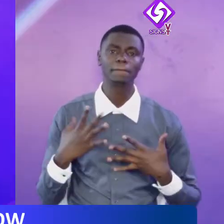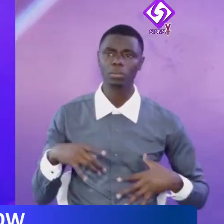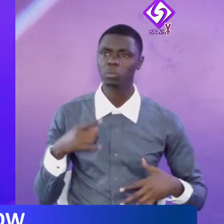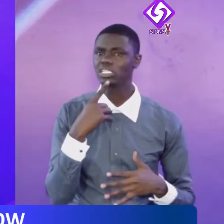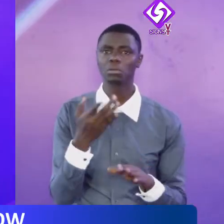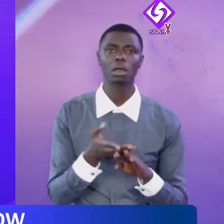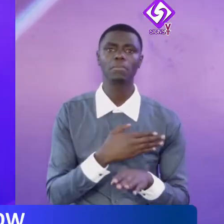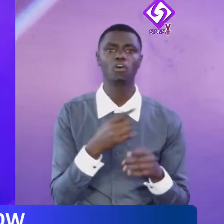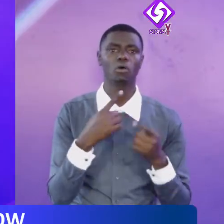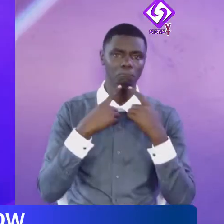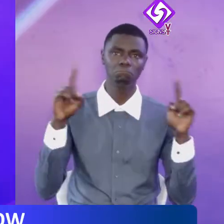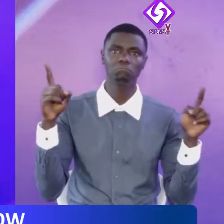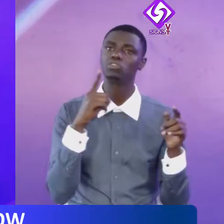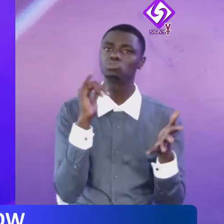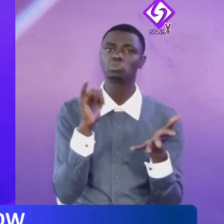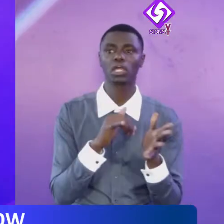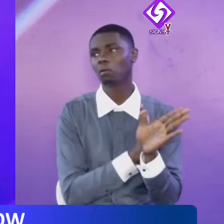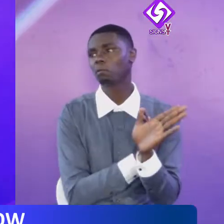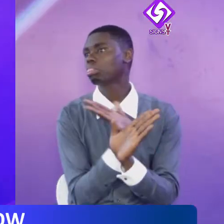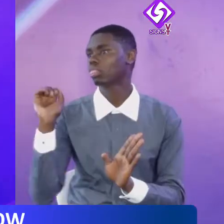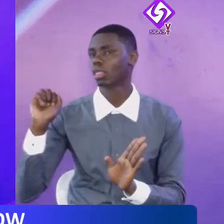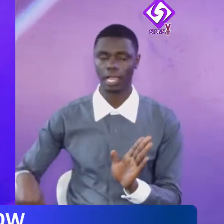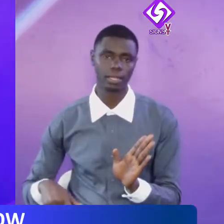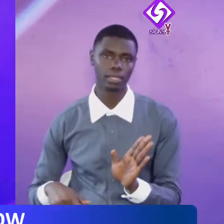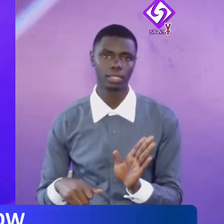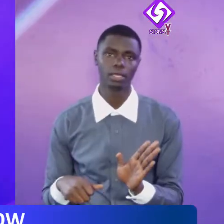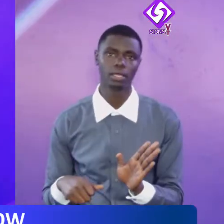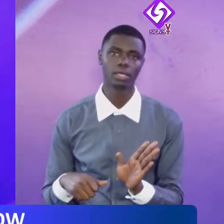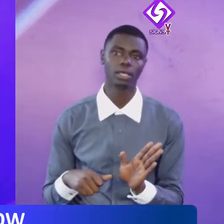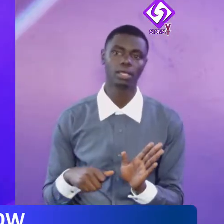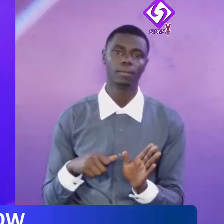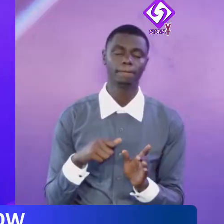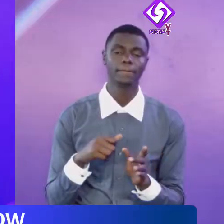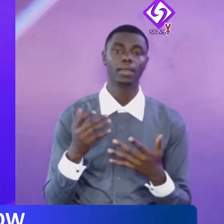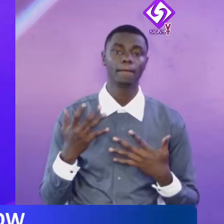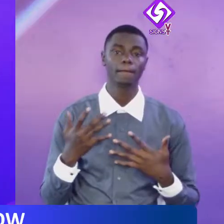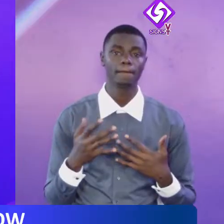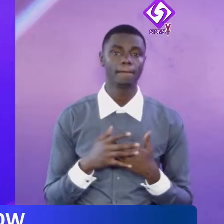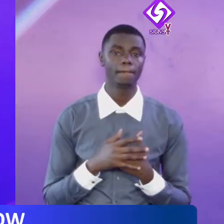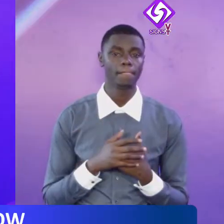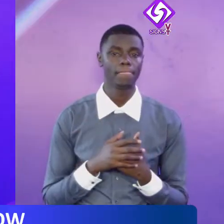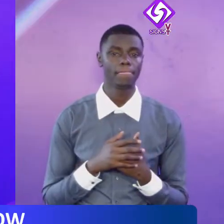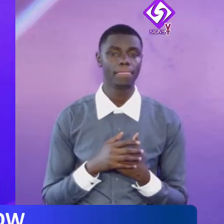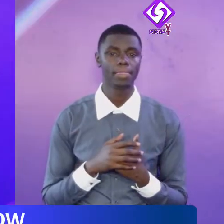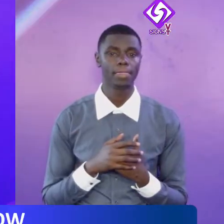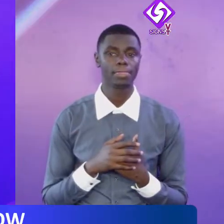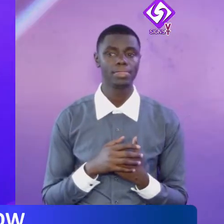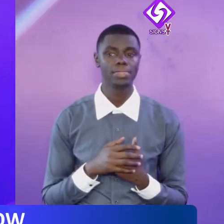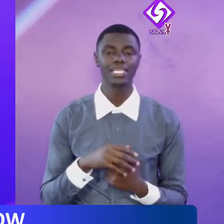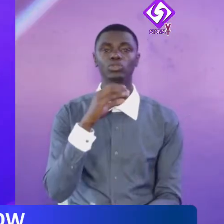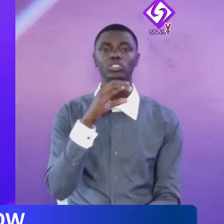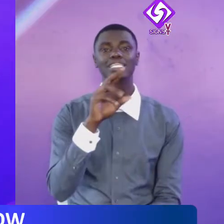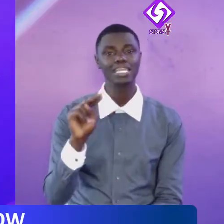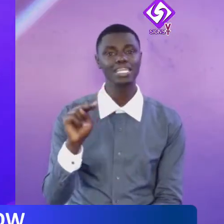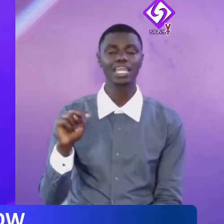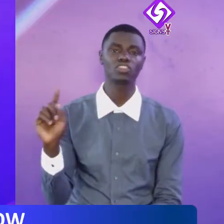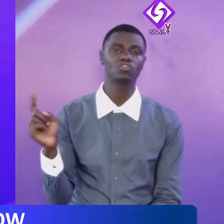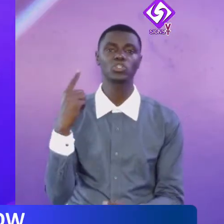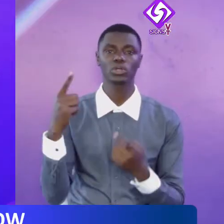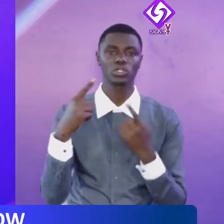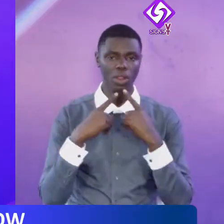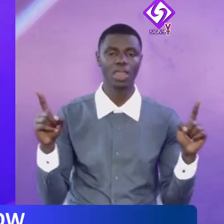an offside. Can you imagine? I don't know what people get from this. Yeah. It is CNN was the first one to release who